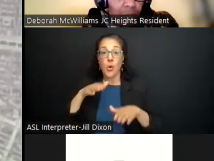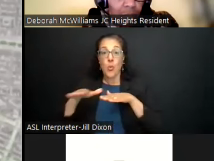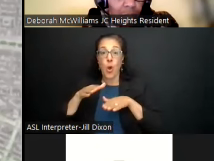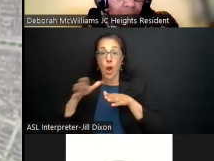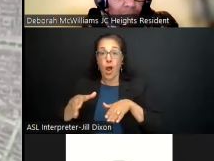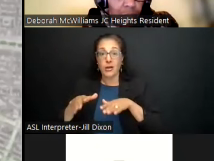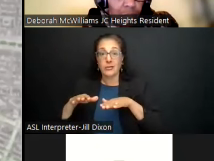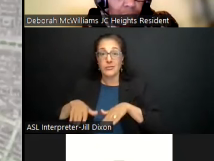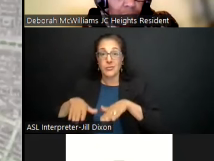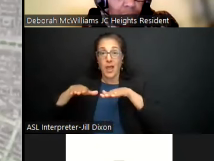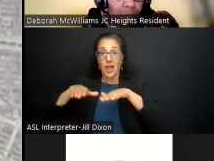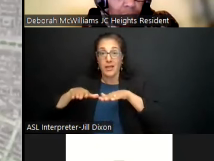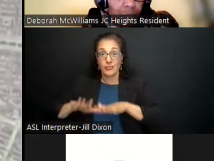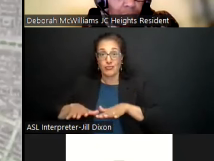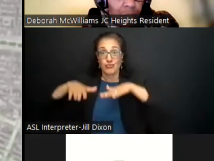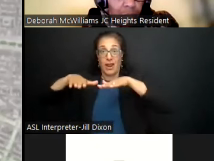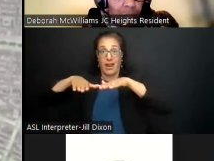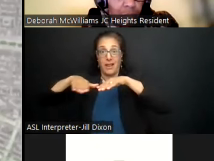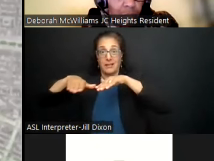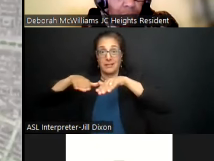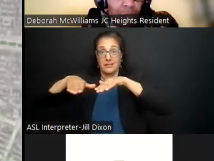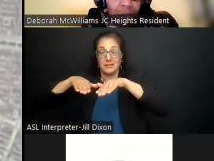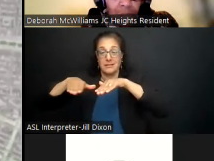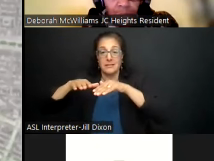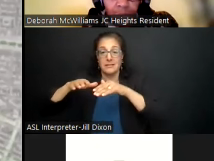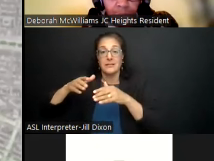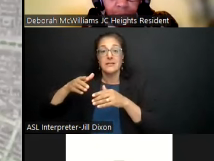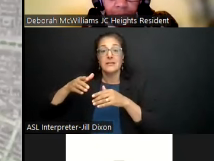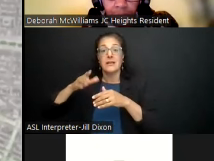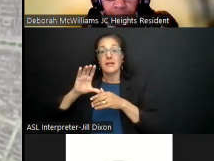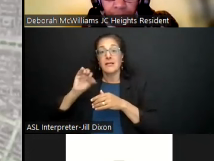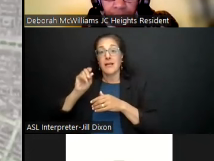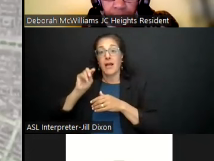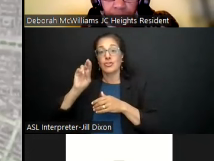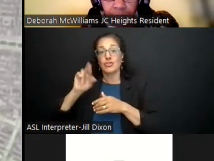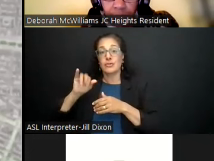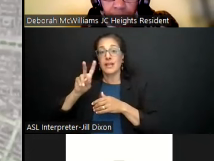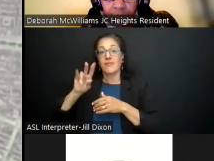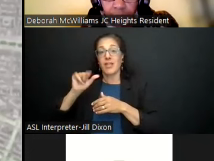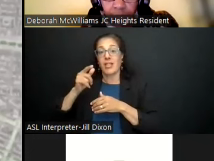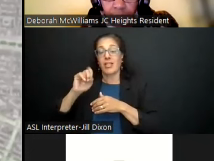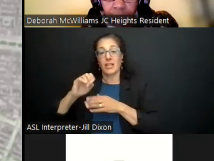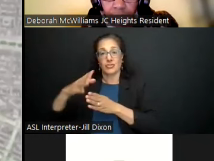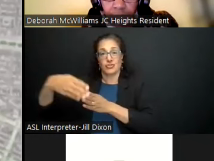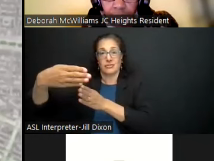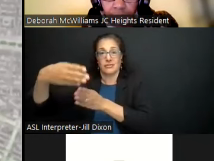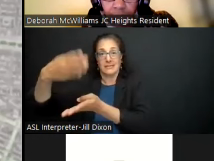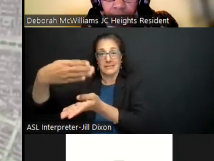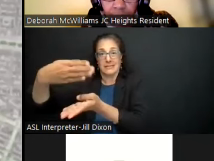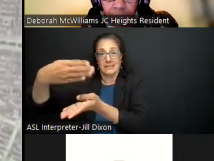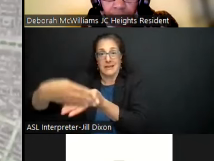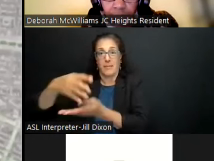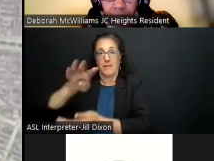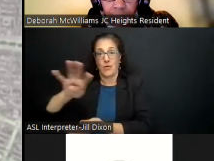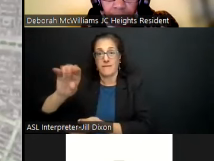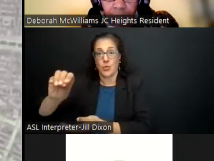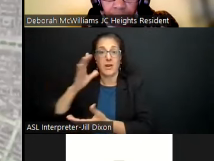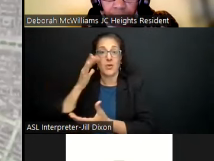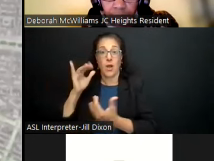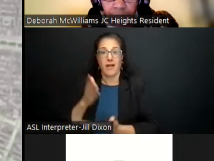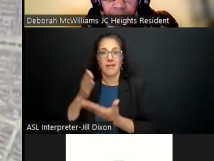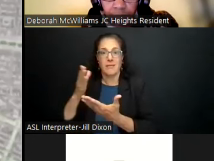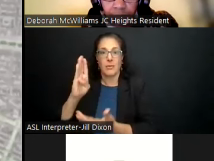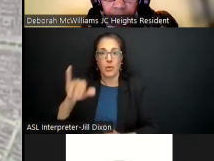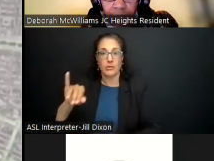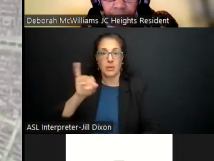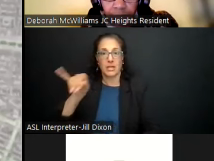Country Village, ending at 440. This is partially because it was originally proposed there by Jersey City,